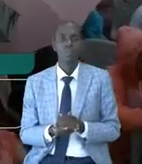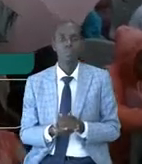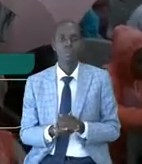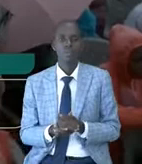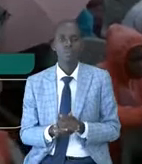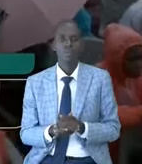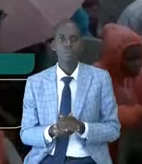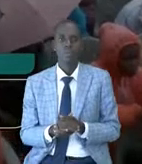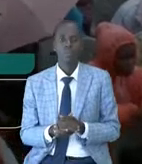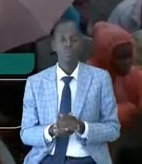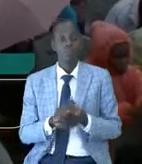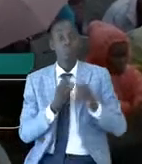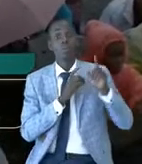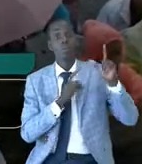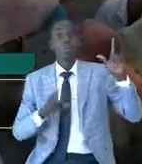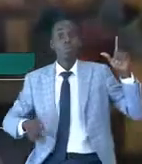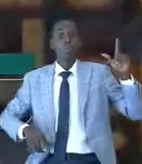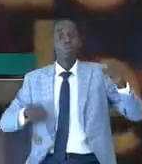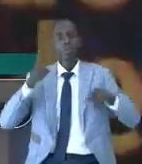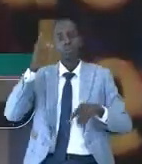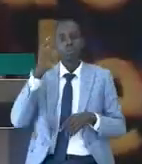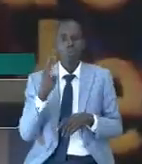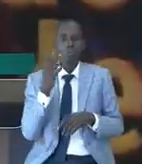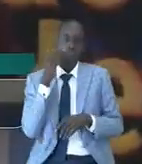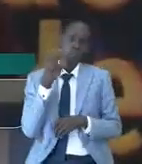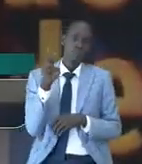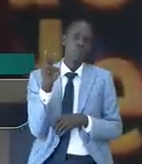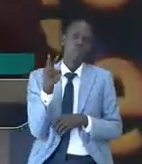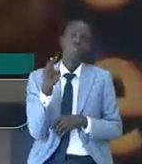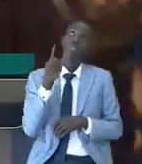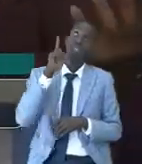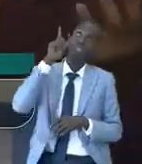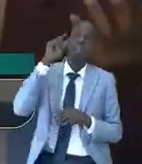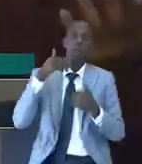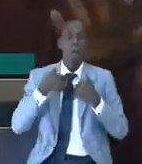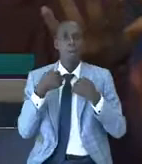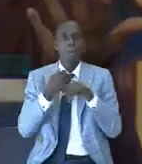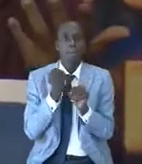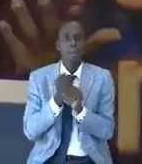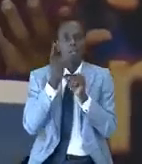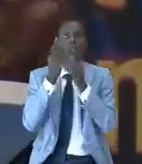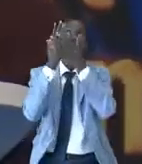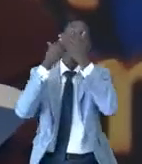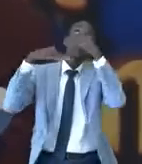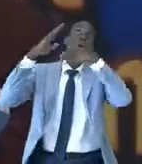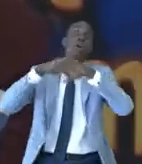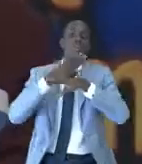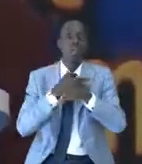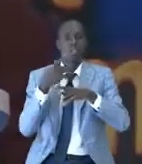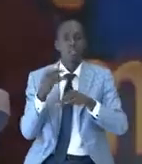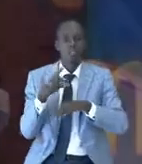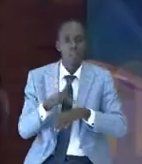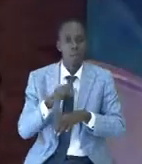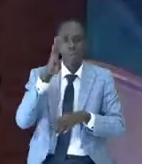we're looking at verse 17 there. Ah, Lord God, behold, thou hast made the heaven and the